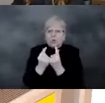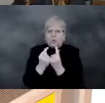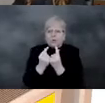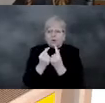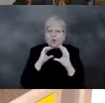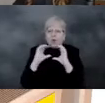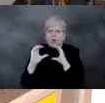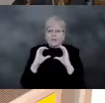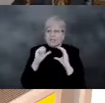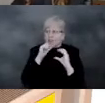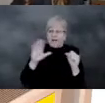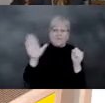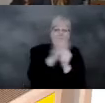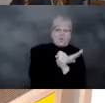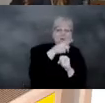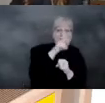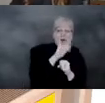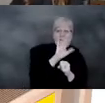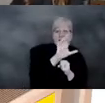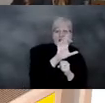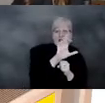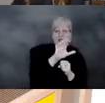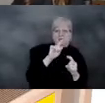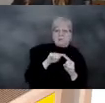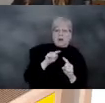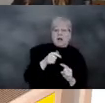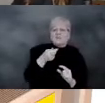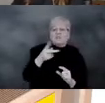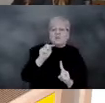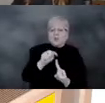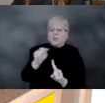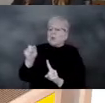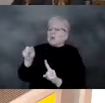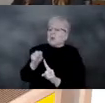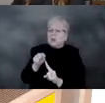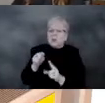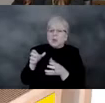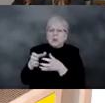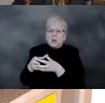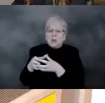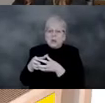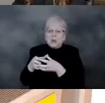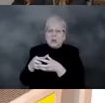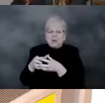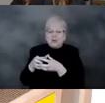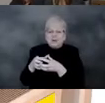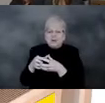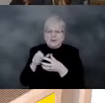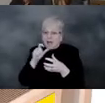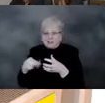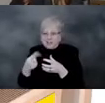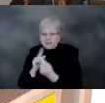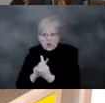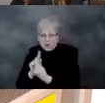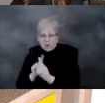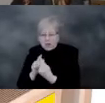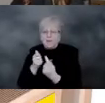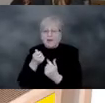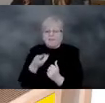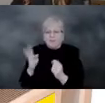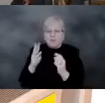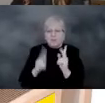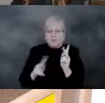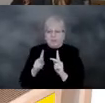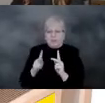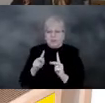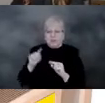fully public to everybody in that room and you may want to chat with more than one person. So to do so you locate the